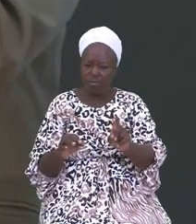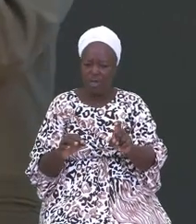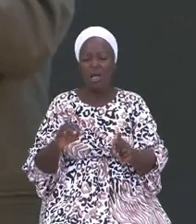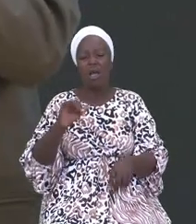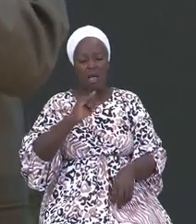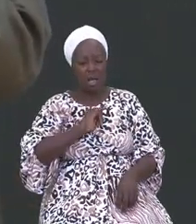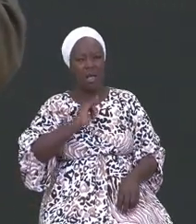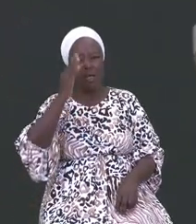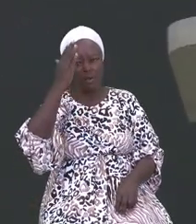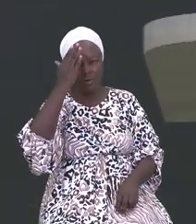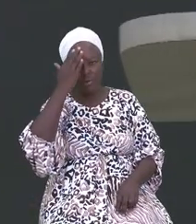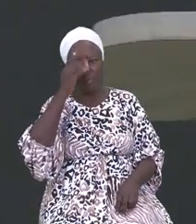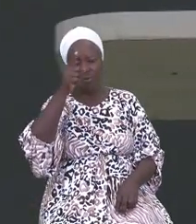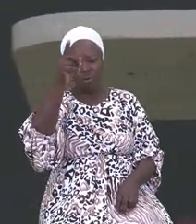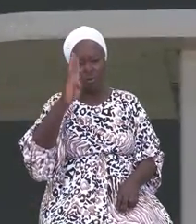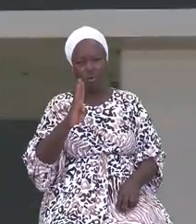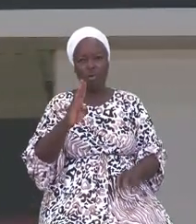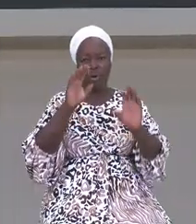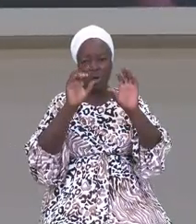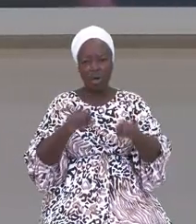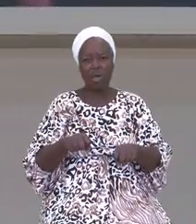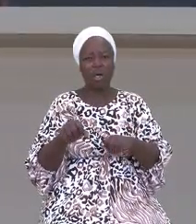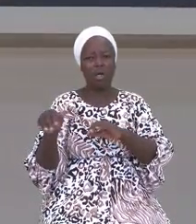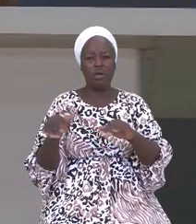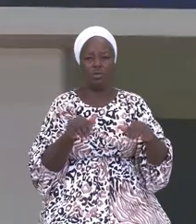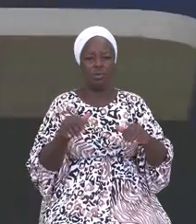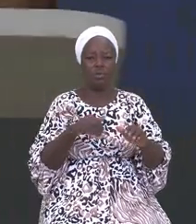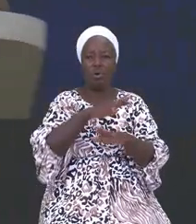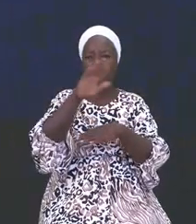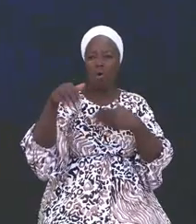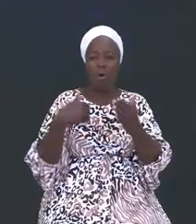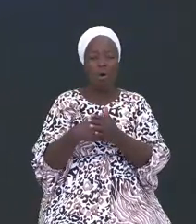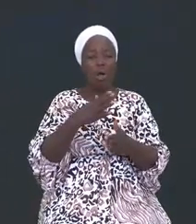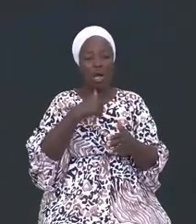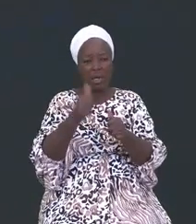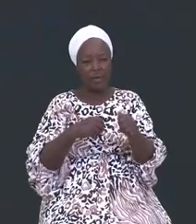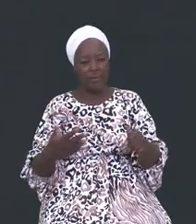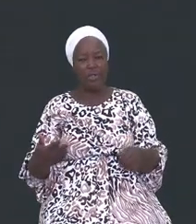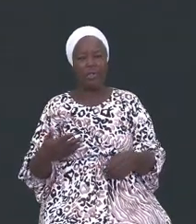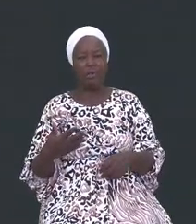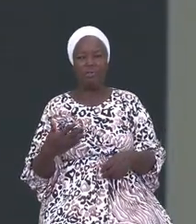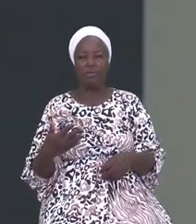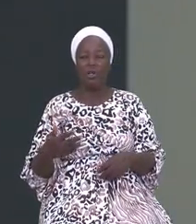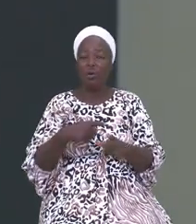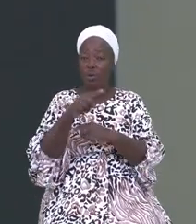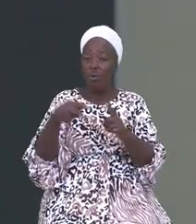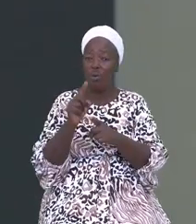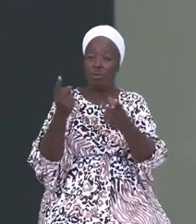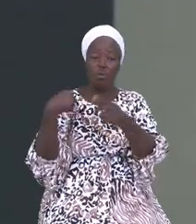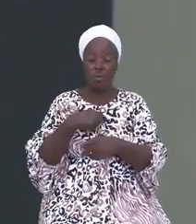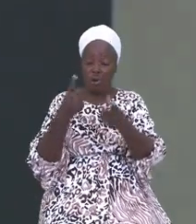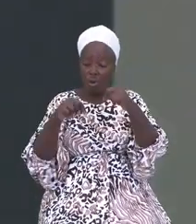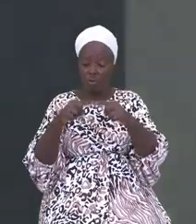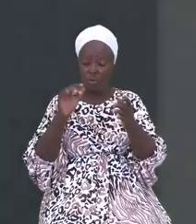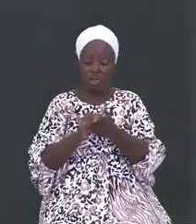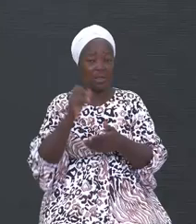I know God can do everything. When we come to that